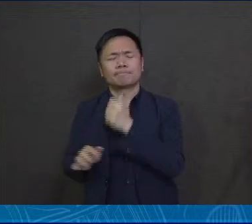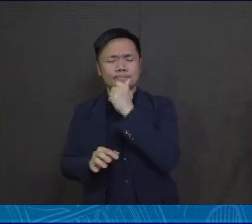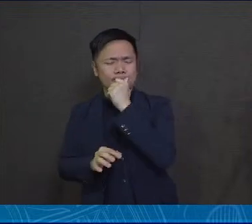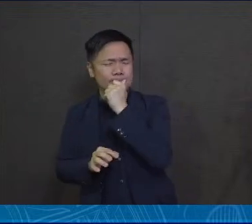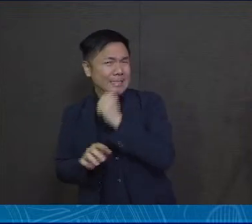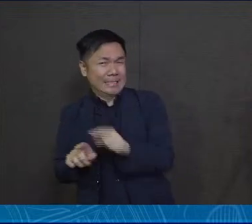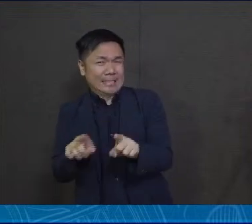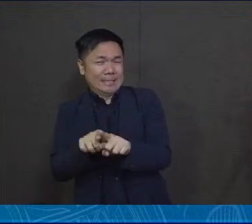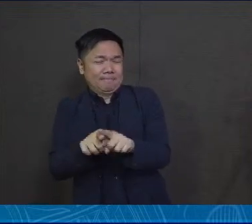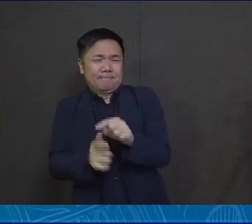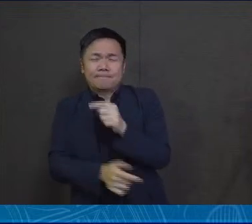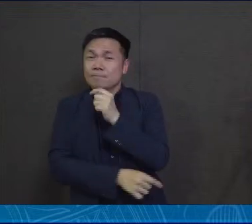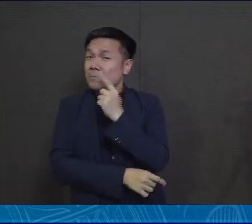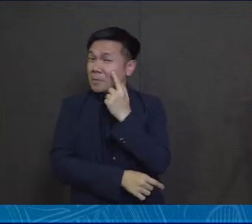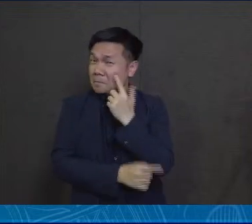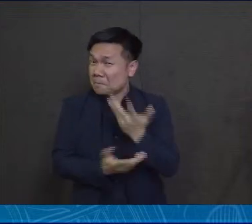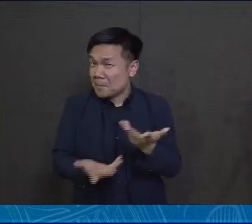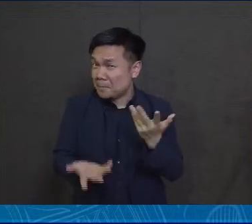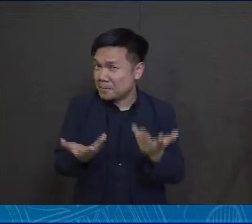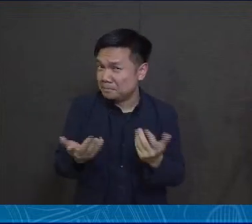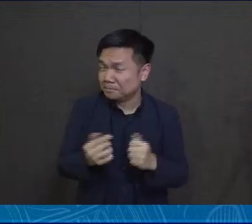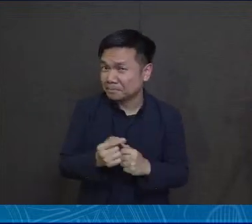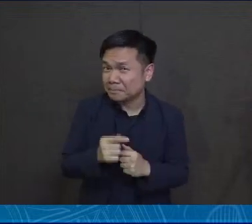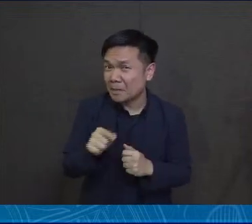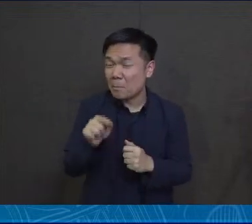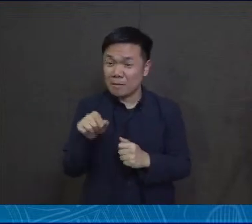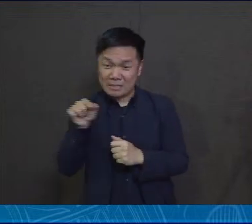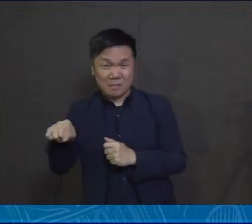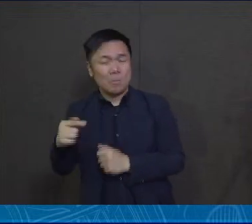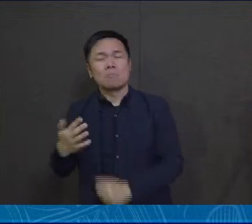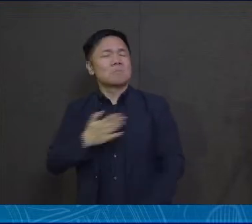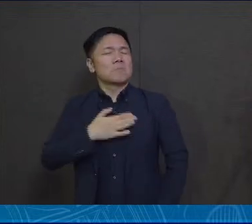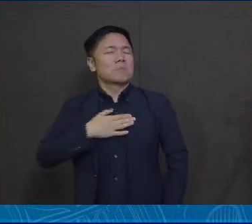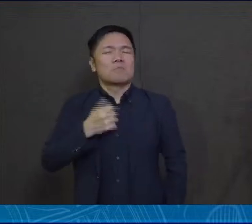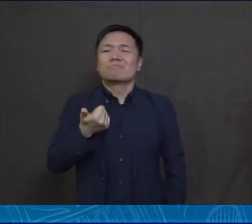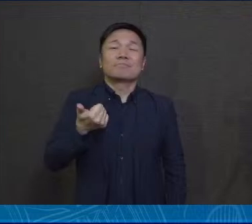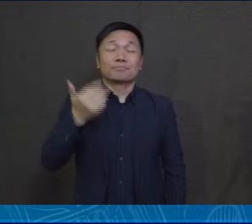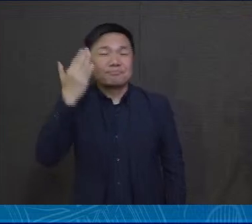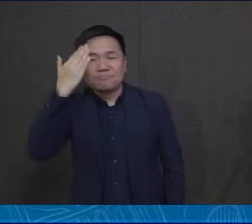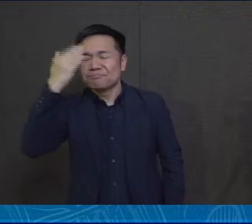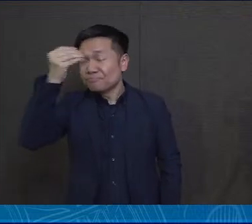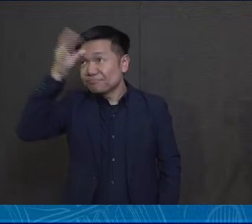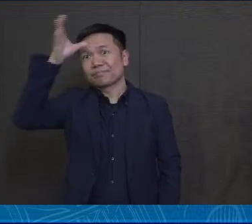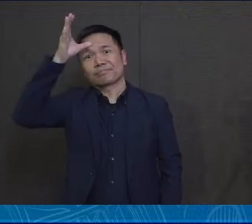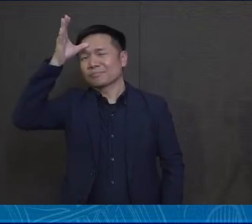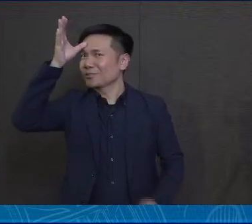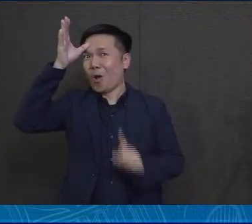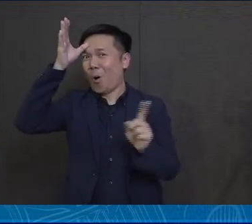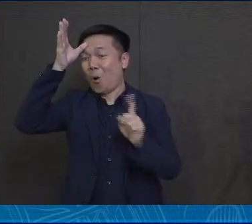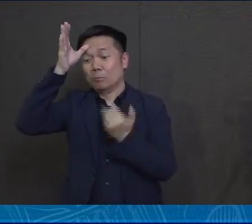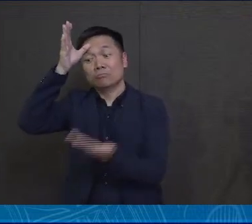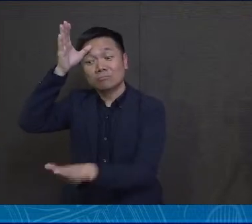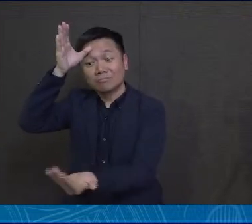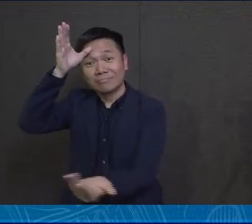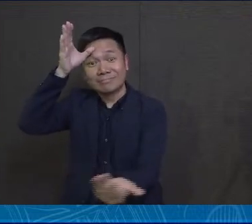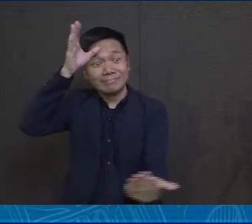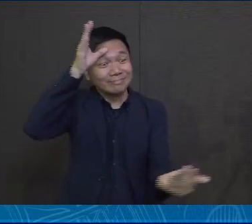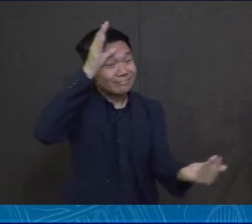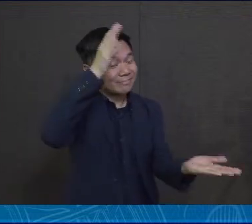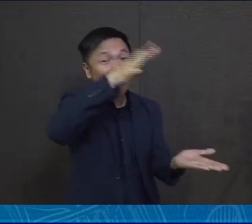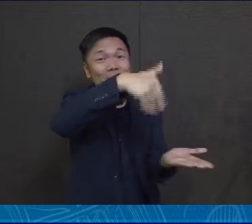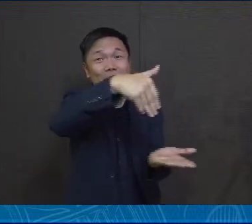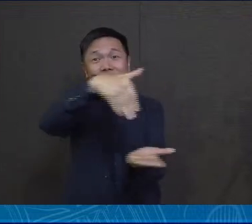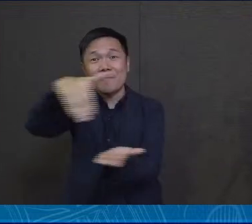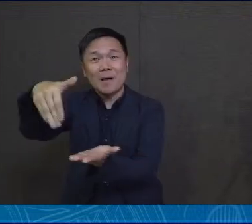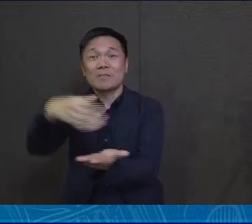that you also need to have other stakeholders involved in this collaboration process. I know firsthand from